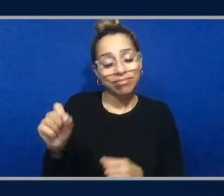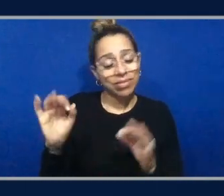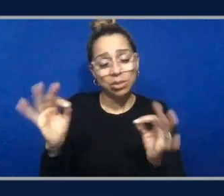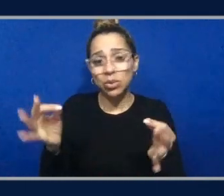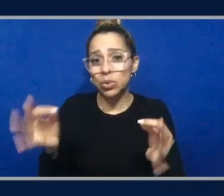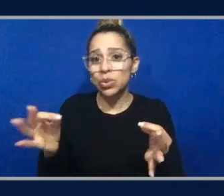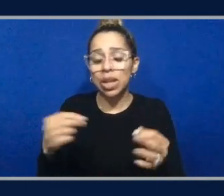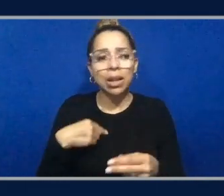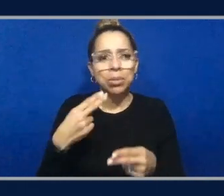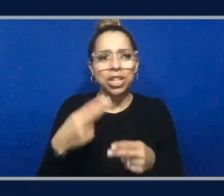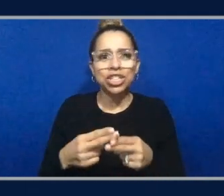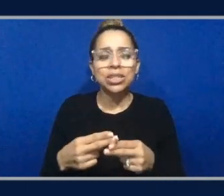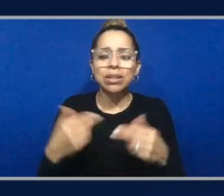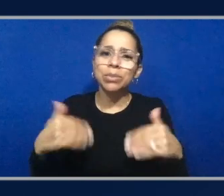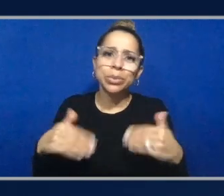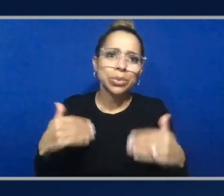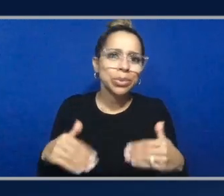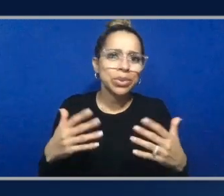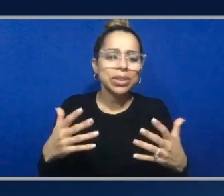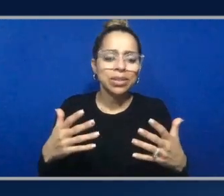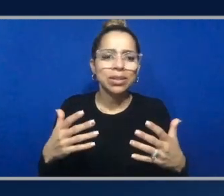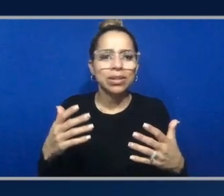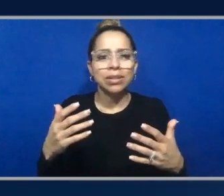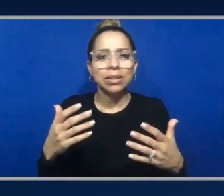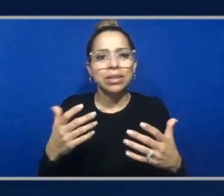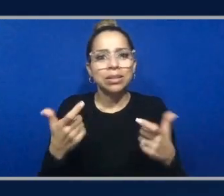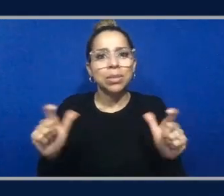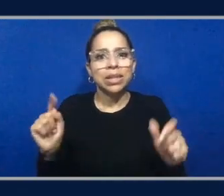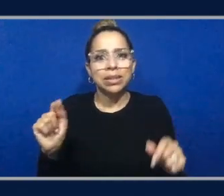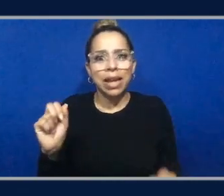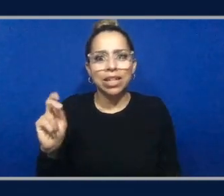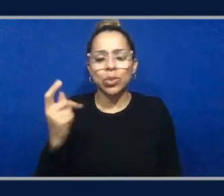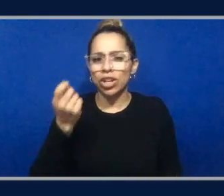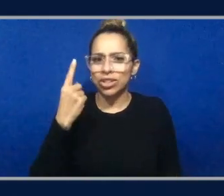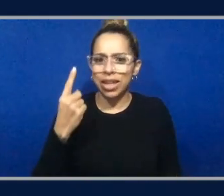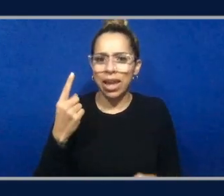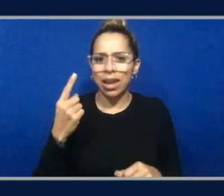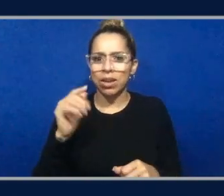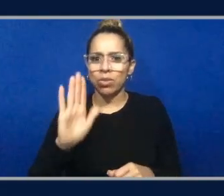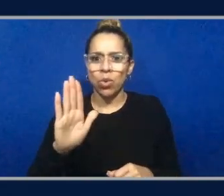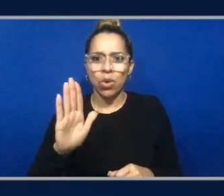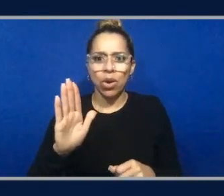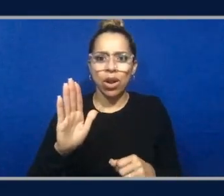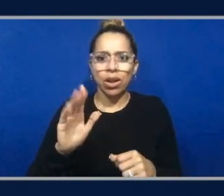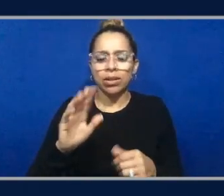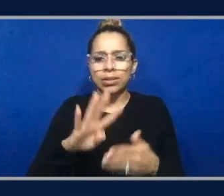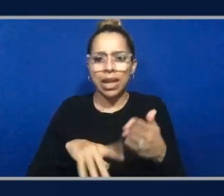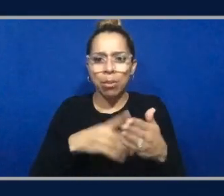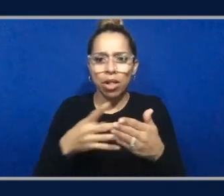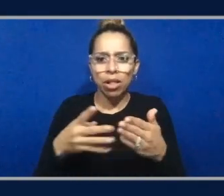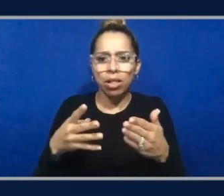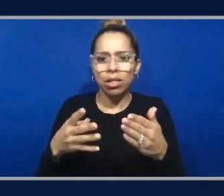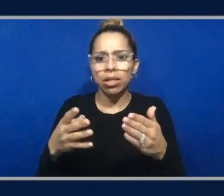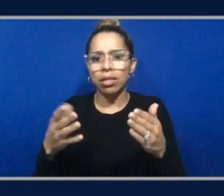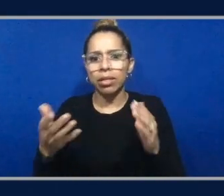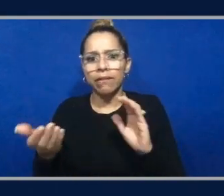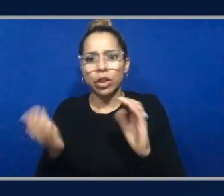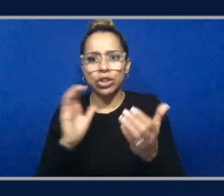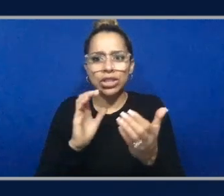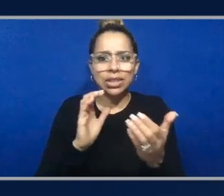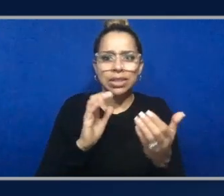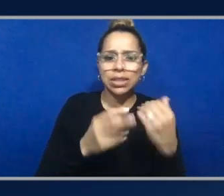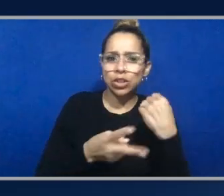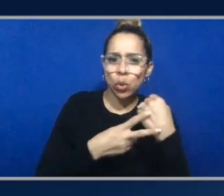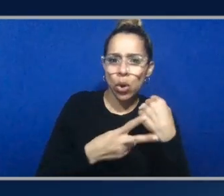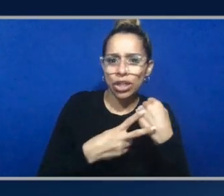it's quite a task to understand what's your logical table versus how it's stored within the storage. And what we really do here is that we're making it easy for them to